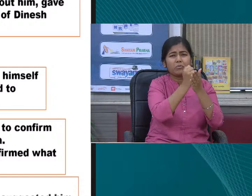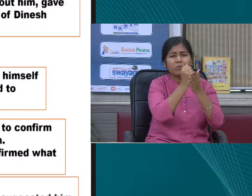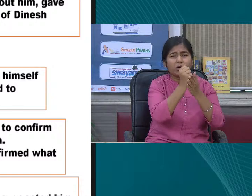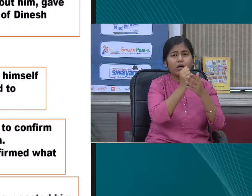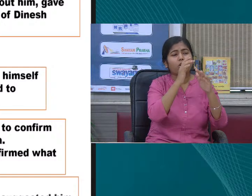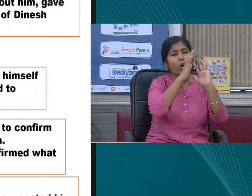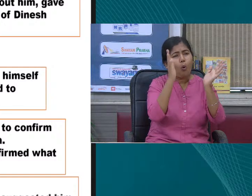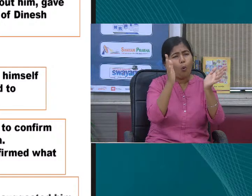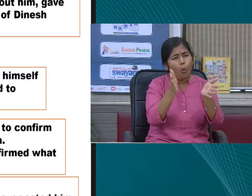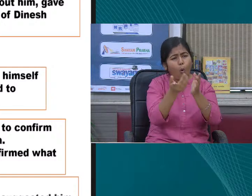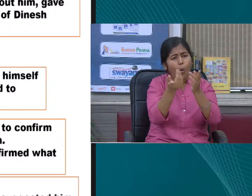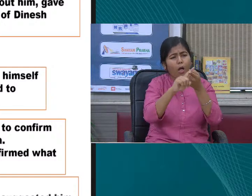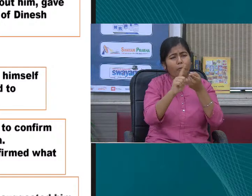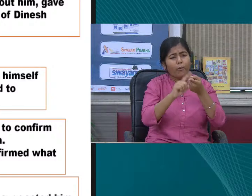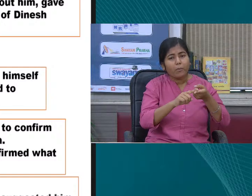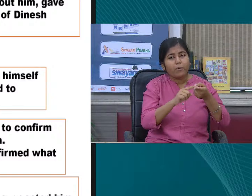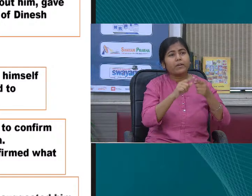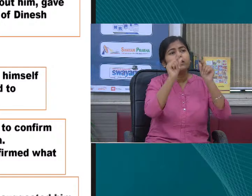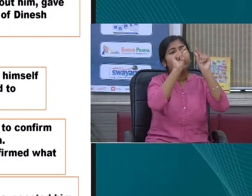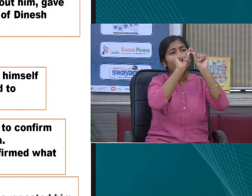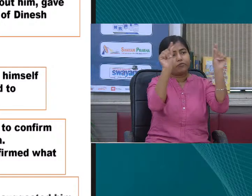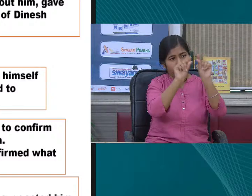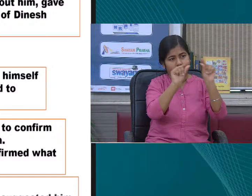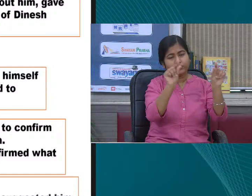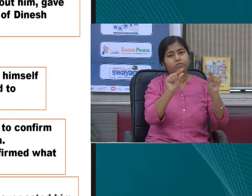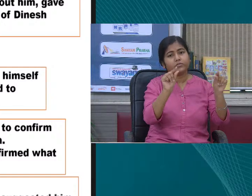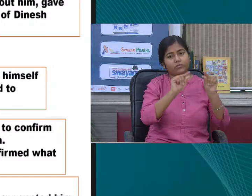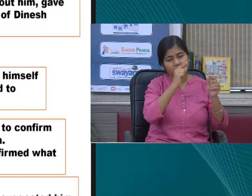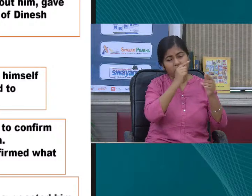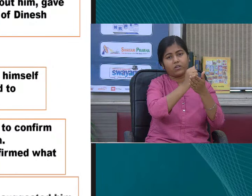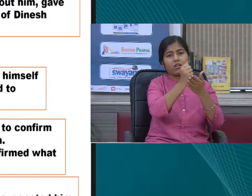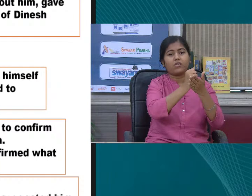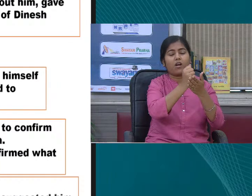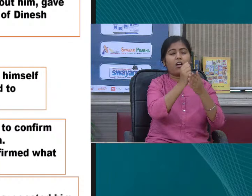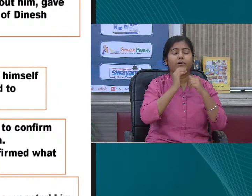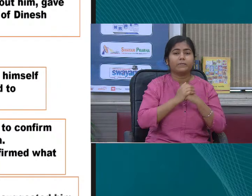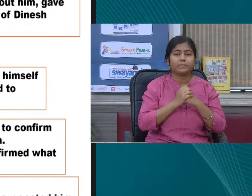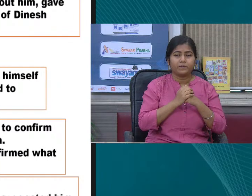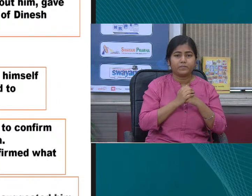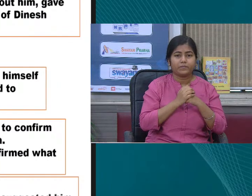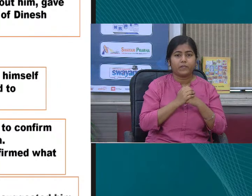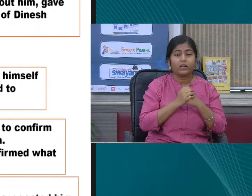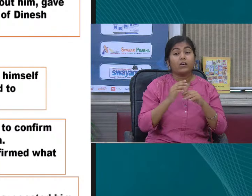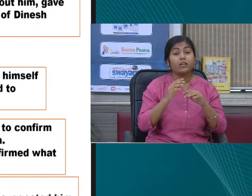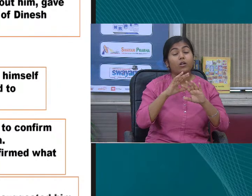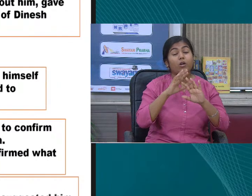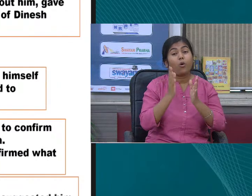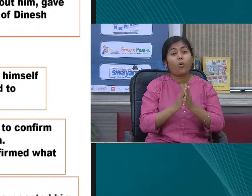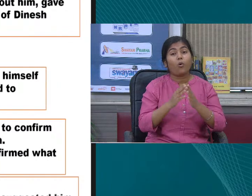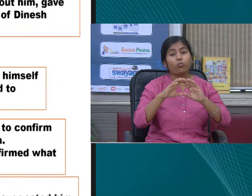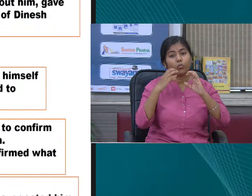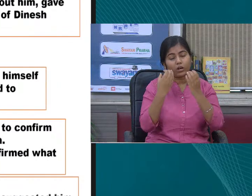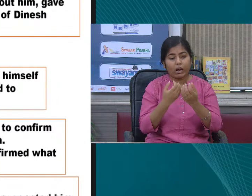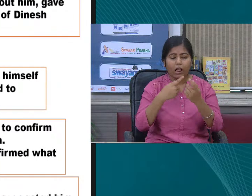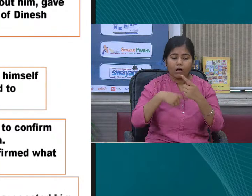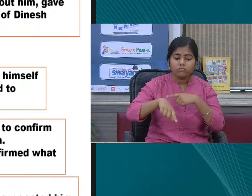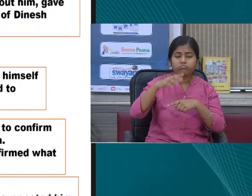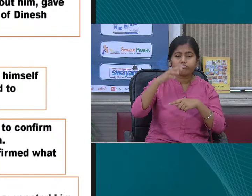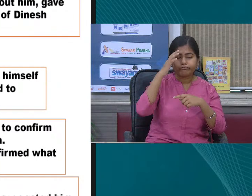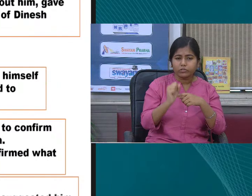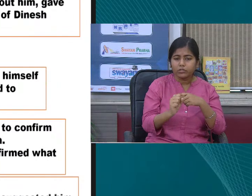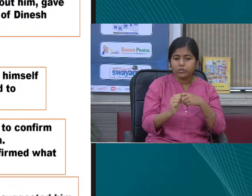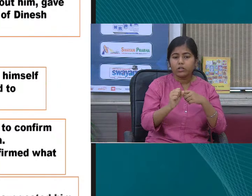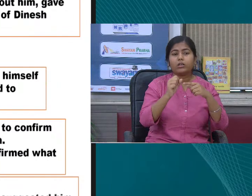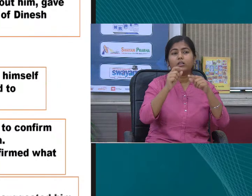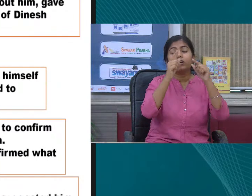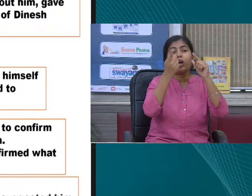few sentences. This will help whole class to memorize the incidents, how they